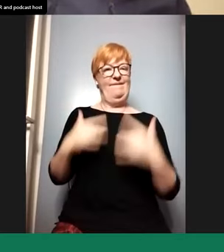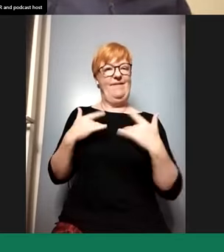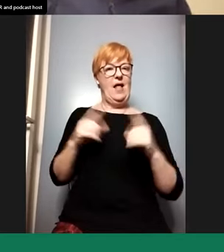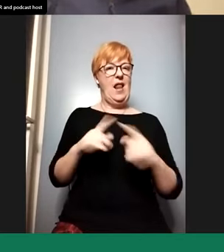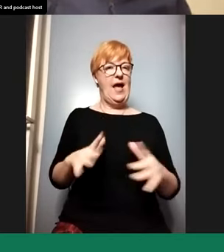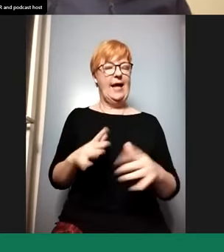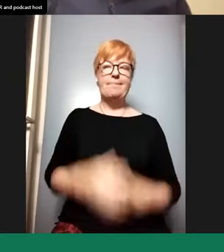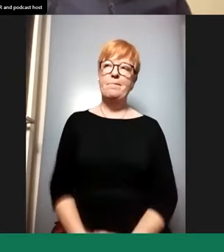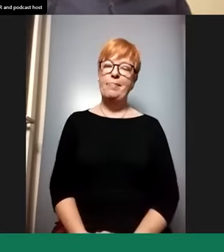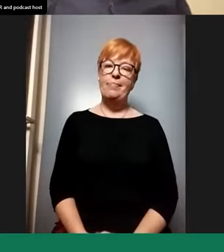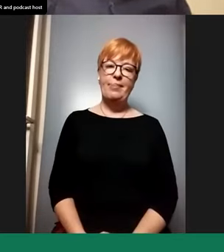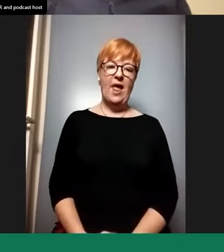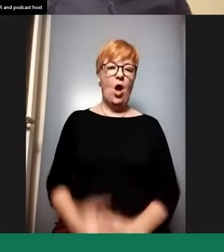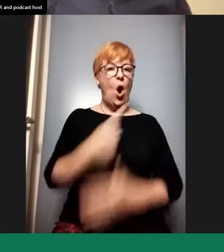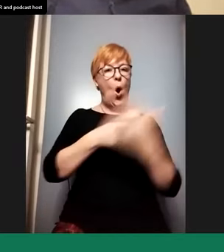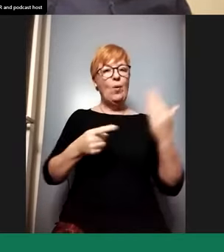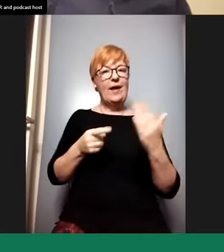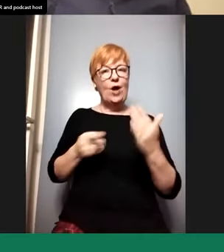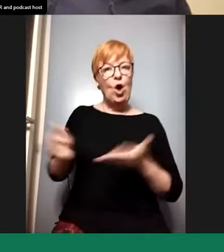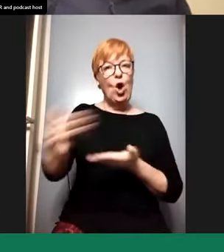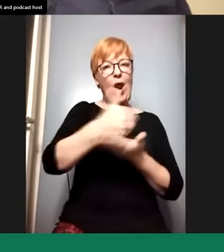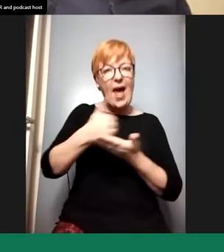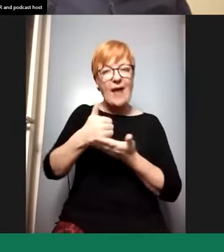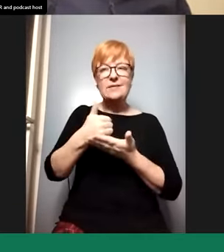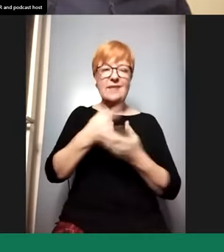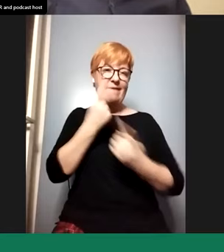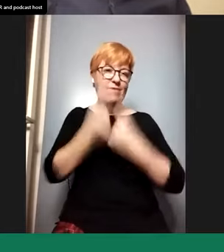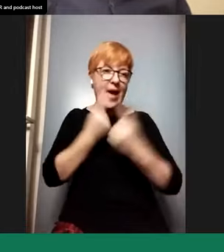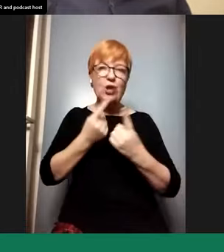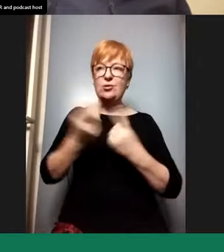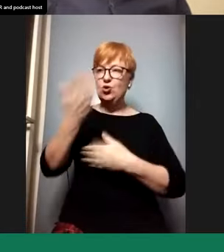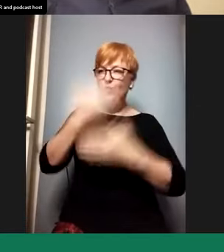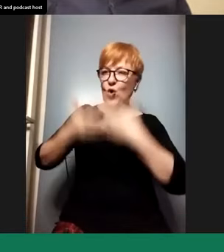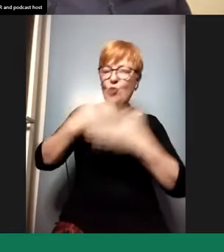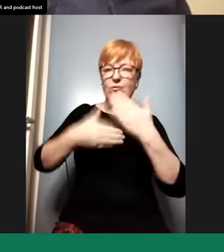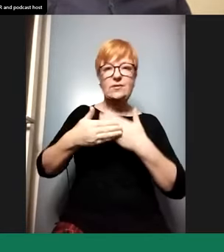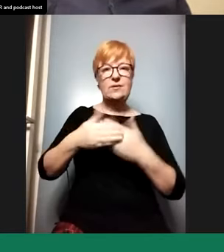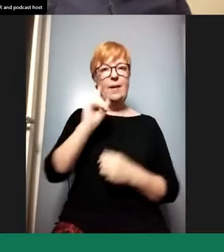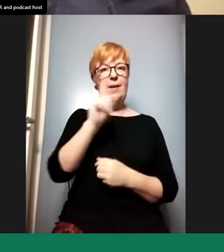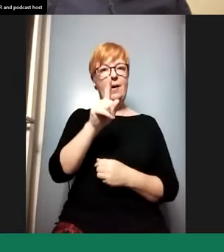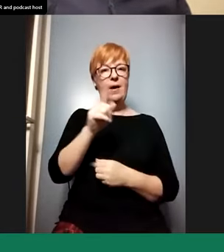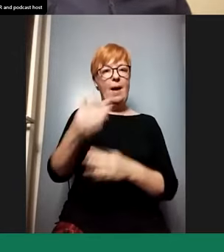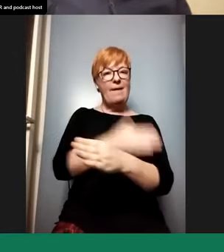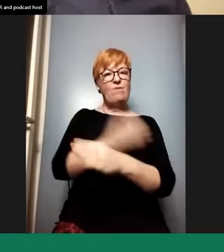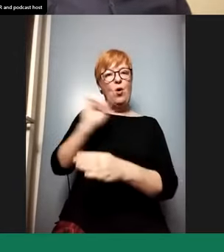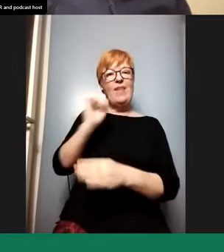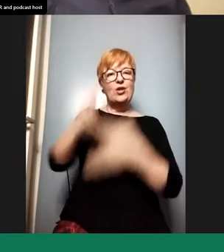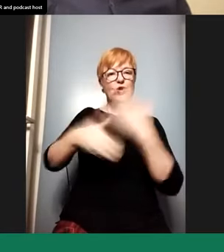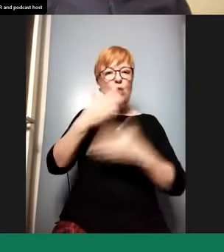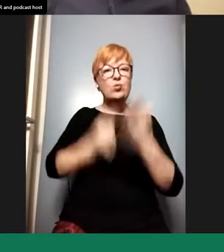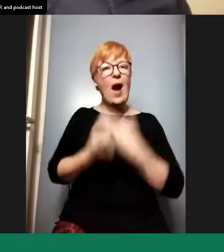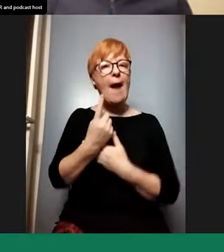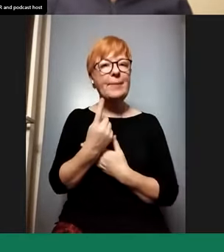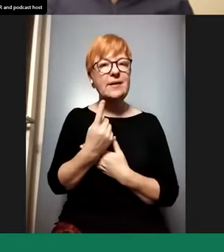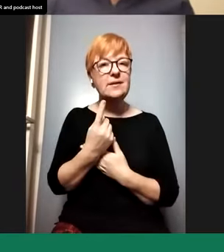not only to collect those things, but to think about what happened before their stories, but also to think, how can we relate that to